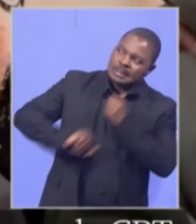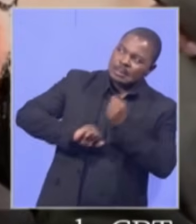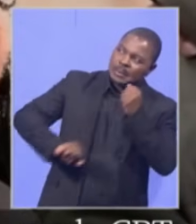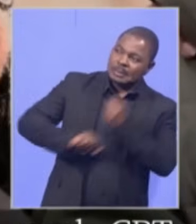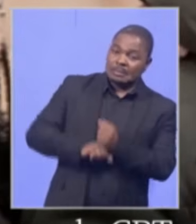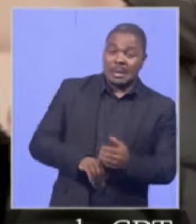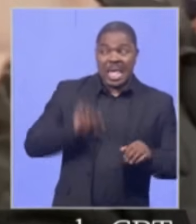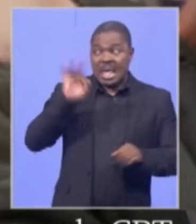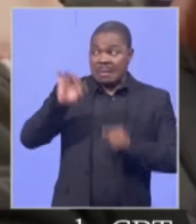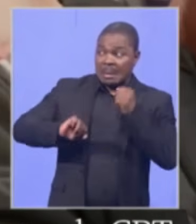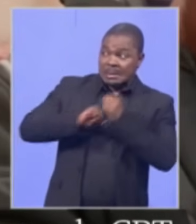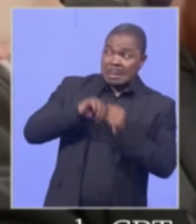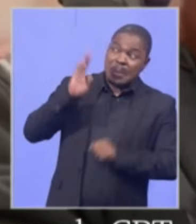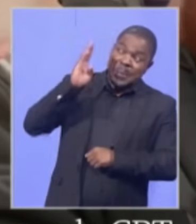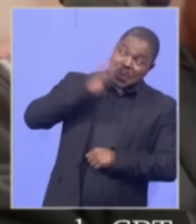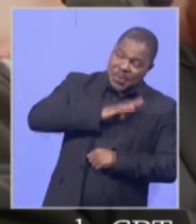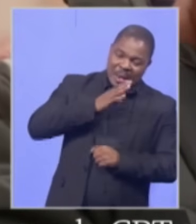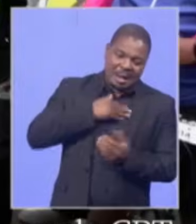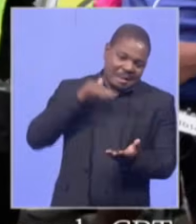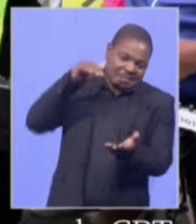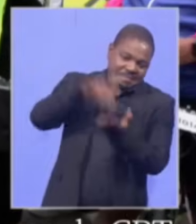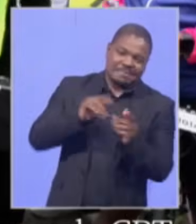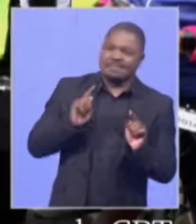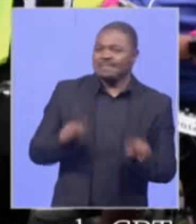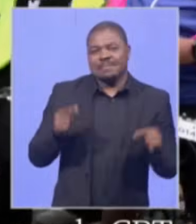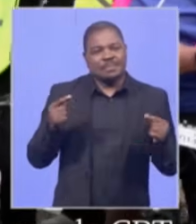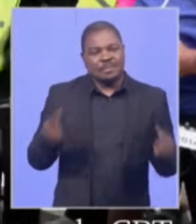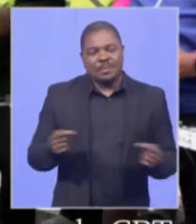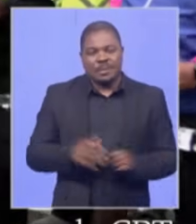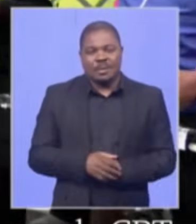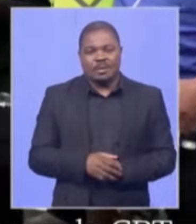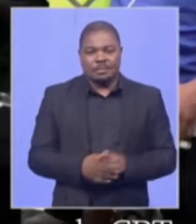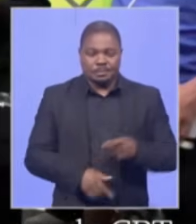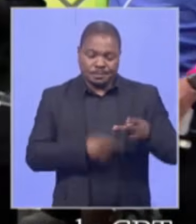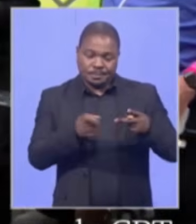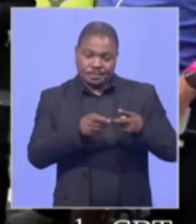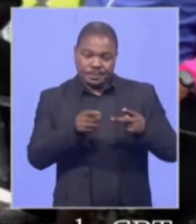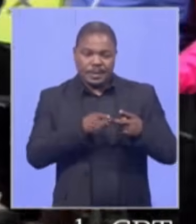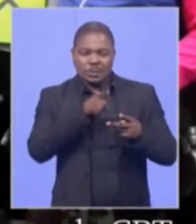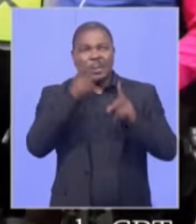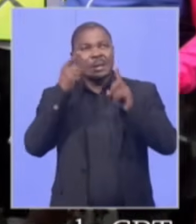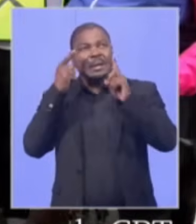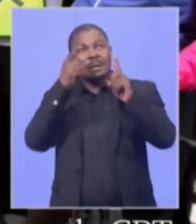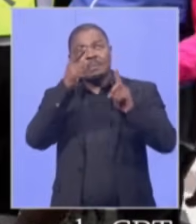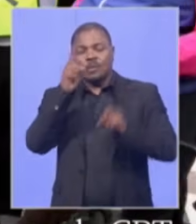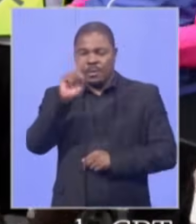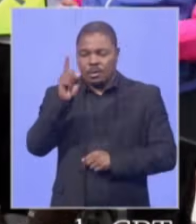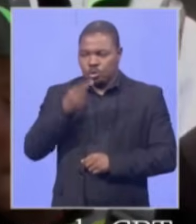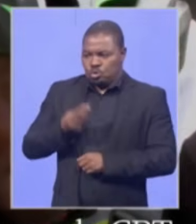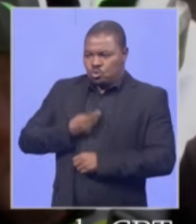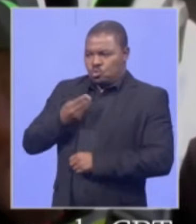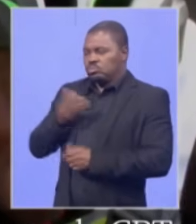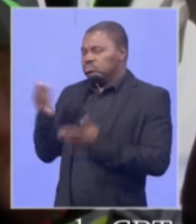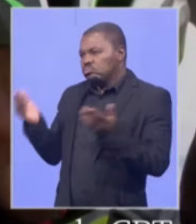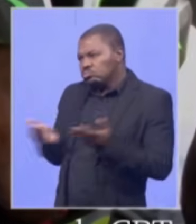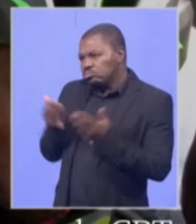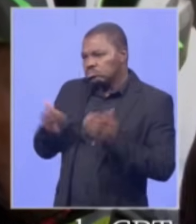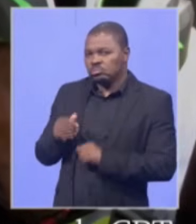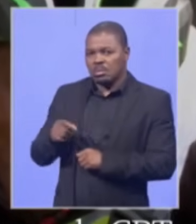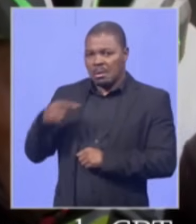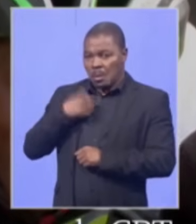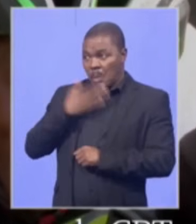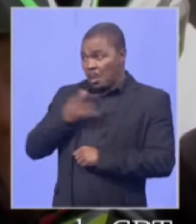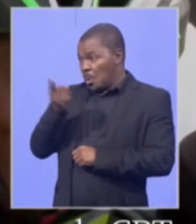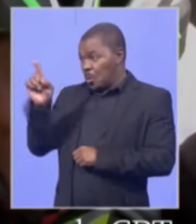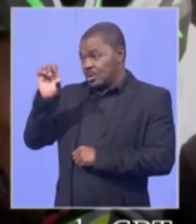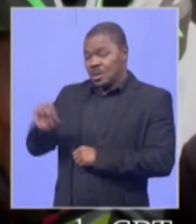lena re be re ka se fitlhe mo re fitlhileng gona. Leeto la bona gape le nepile go tlhotlheletša baswa. To inspire more youth in South Africa